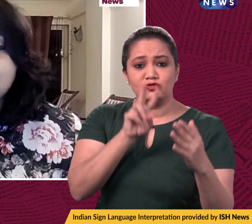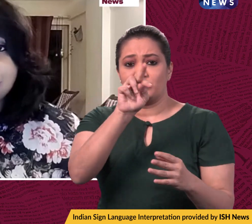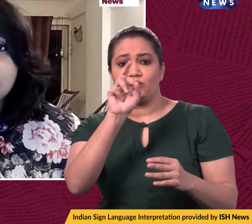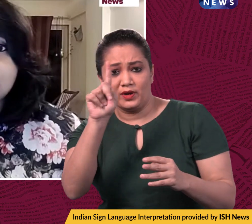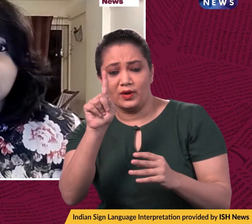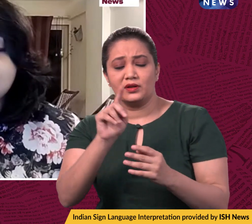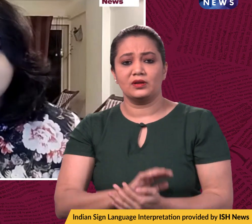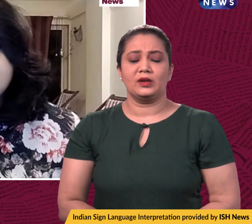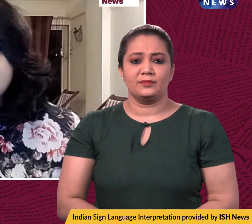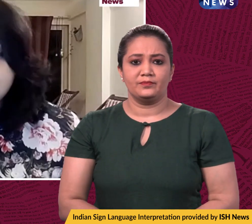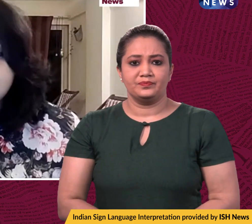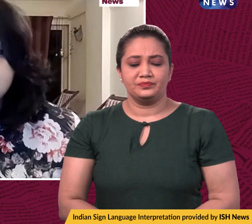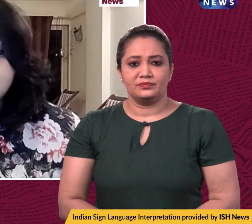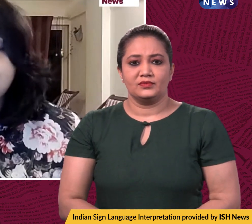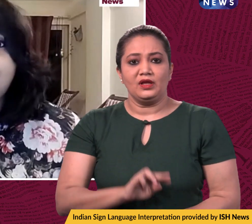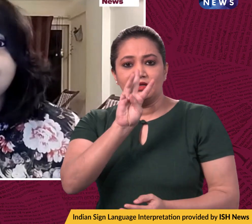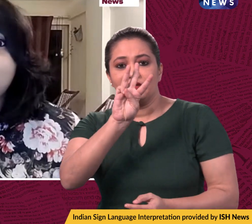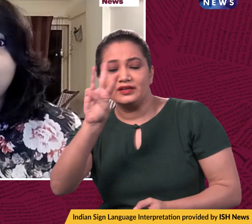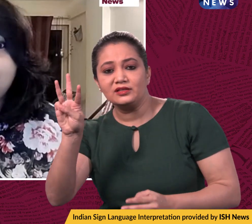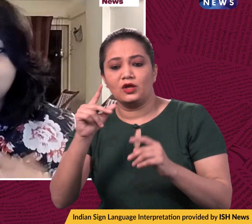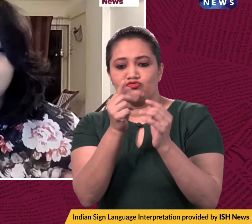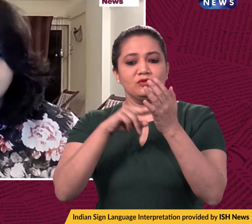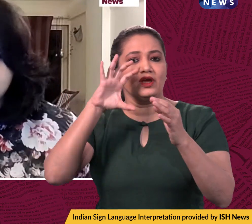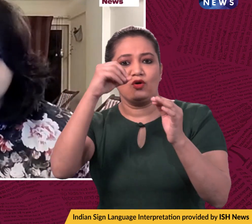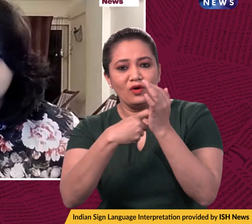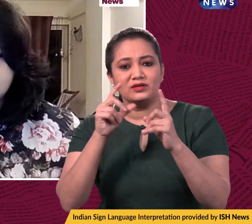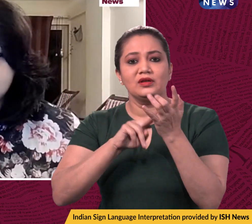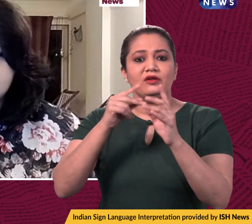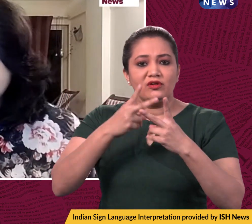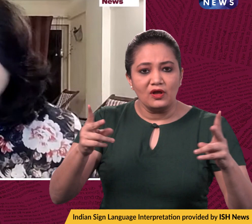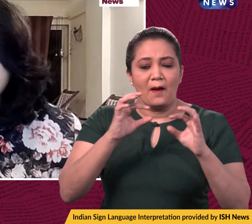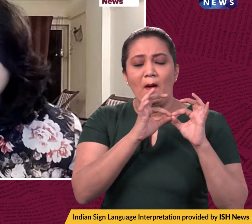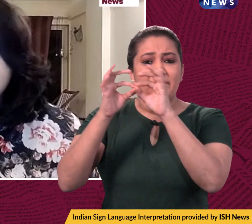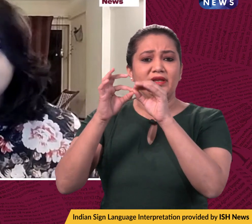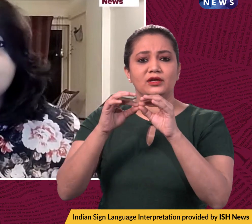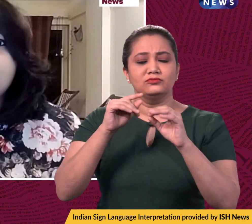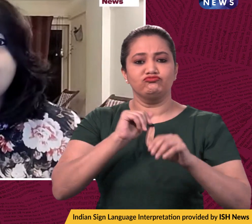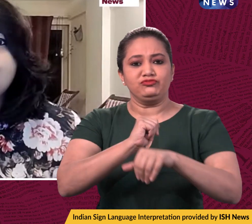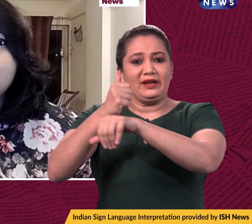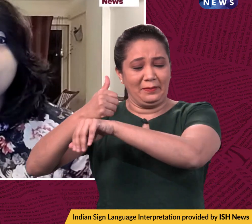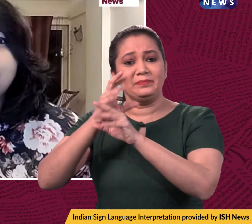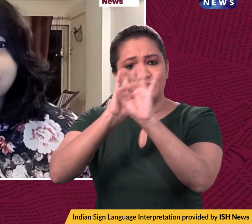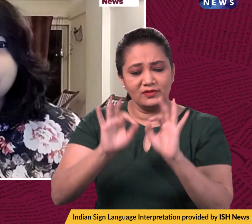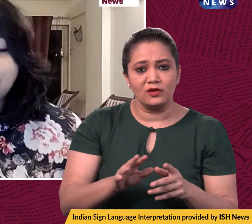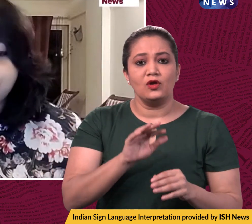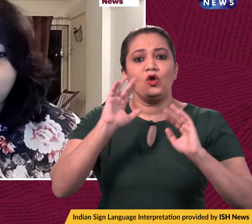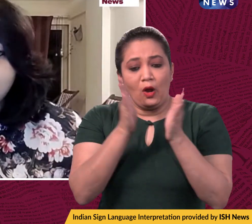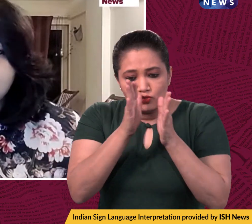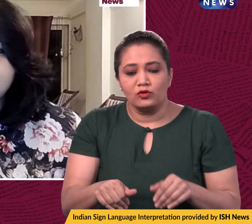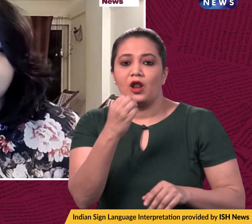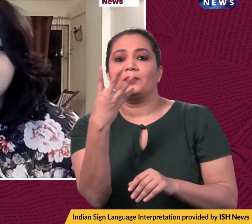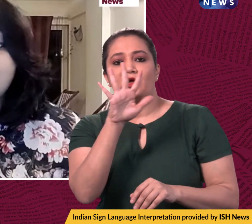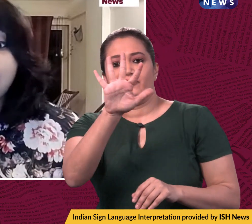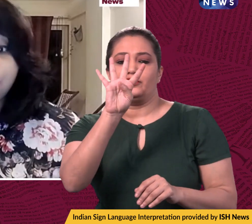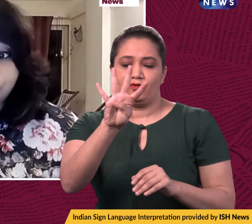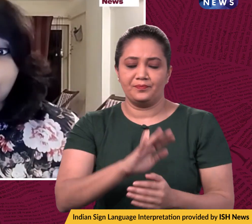the country has added 33 unicorns or billion-dollar startups this year, taking its total to 54. Now